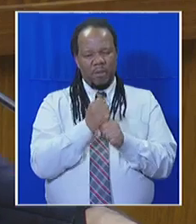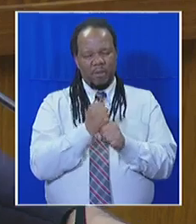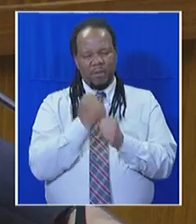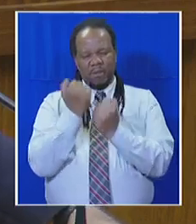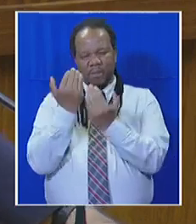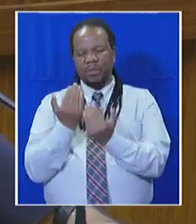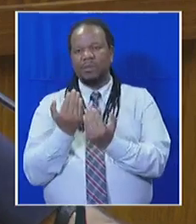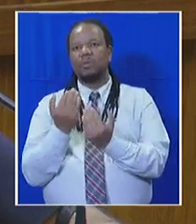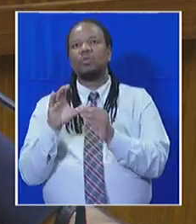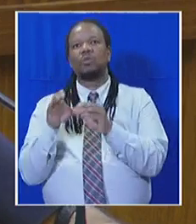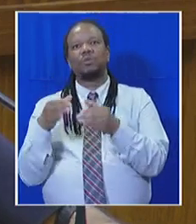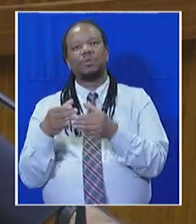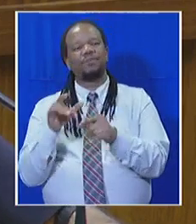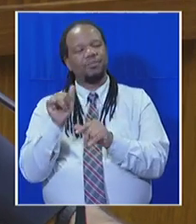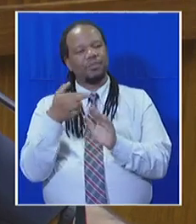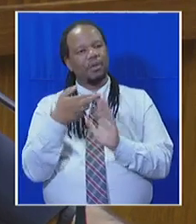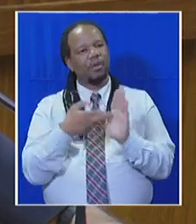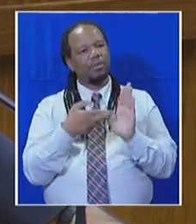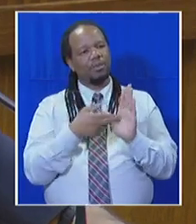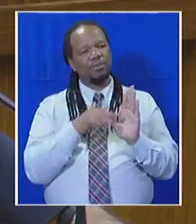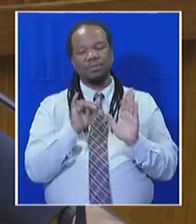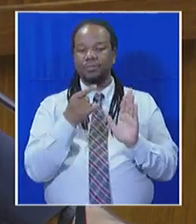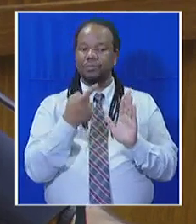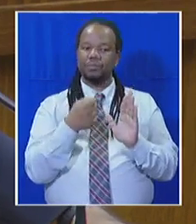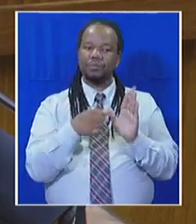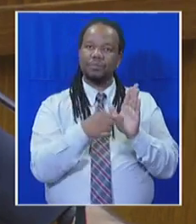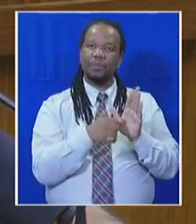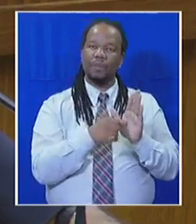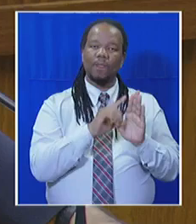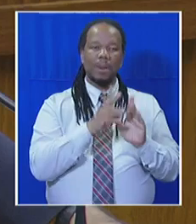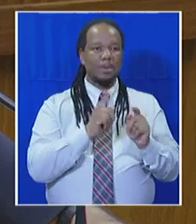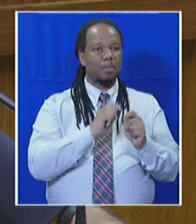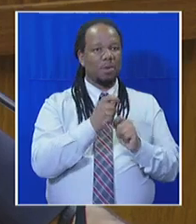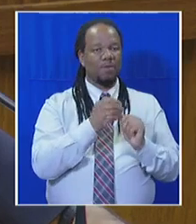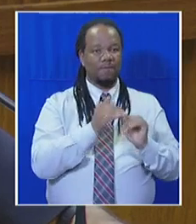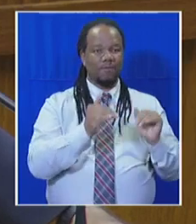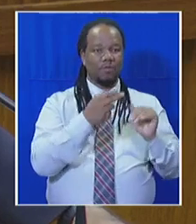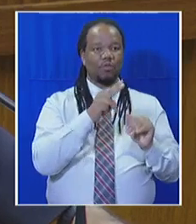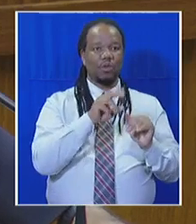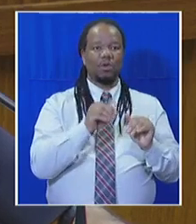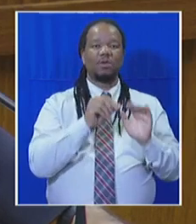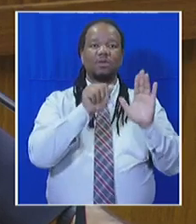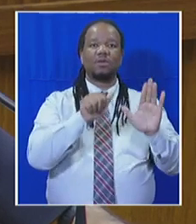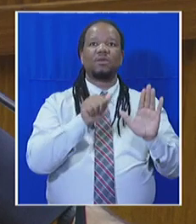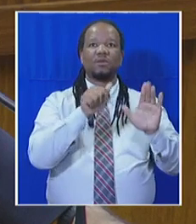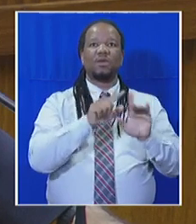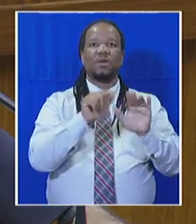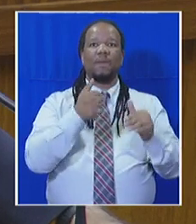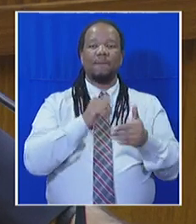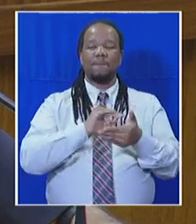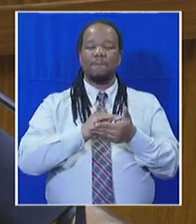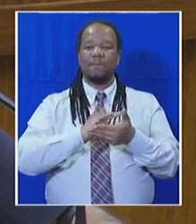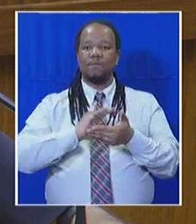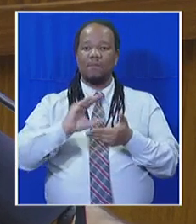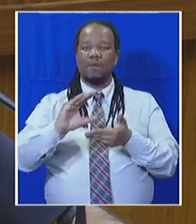very clearly in our report there are two key aspects: the no-fee increases for 2016 and the funding of free tertiary